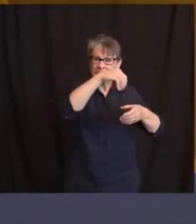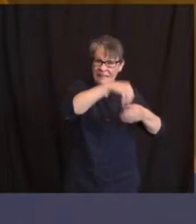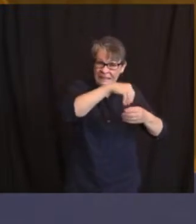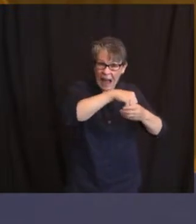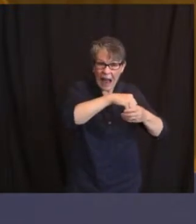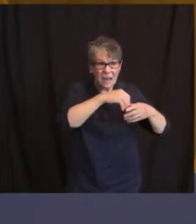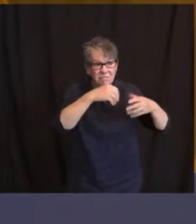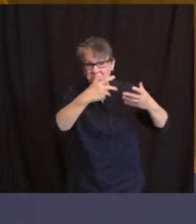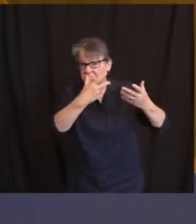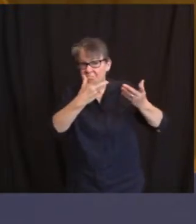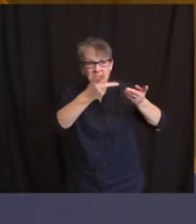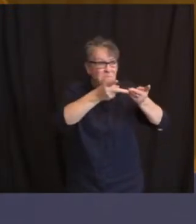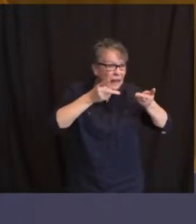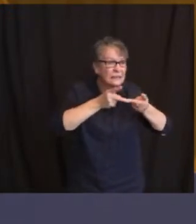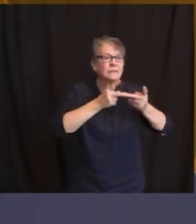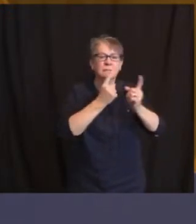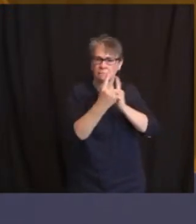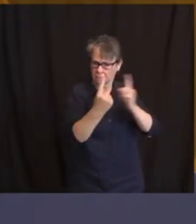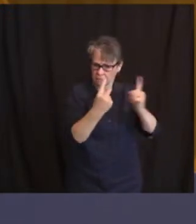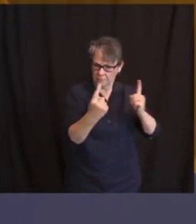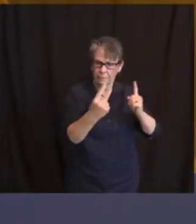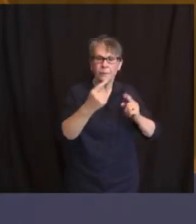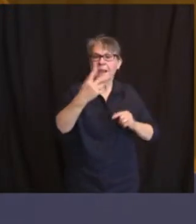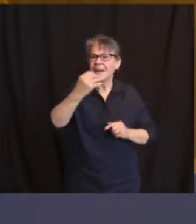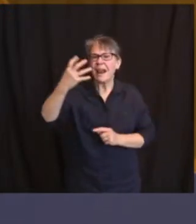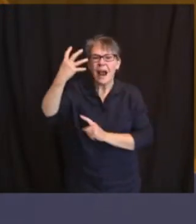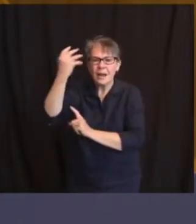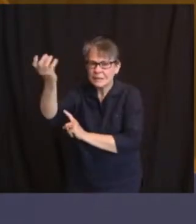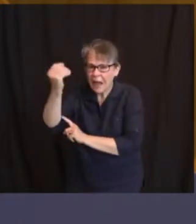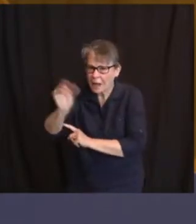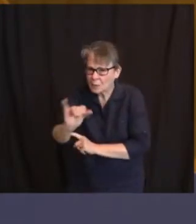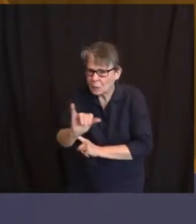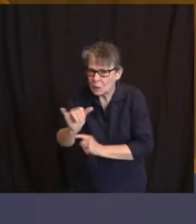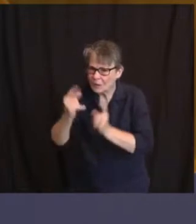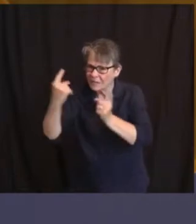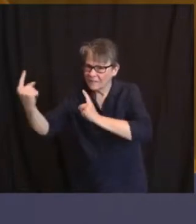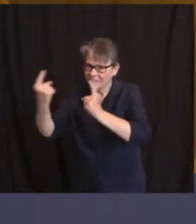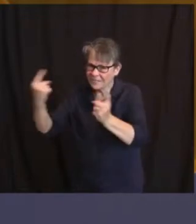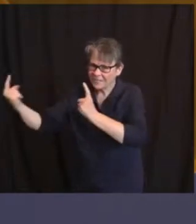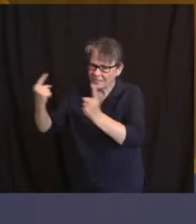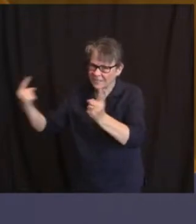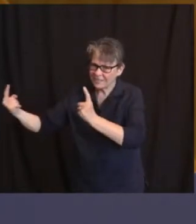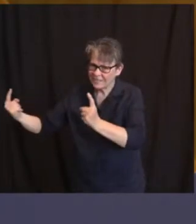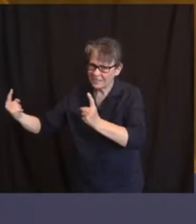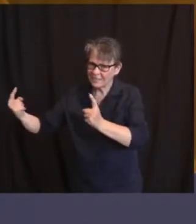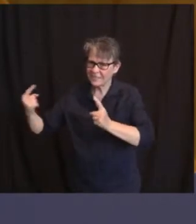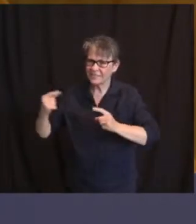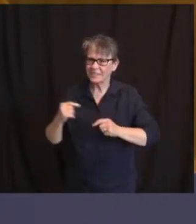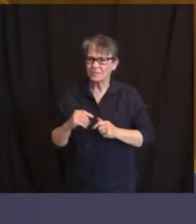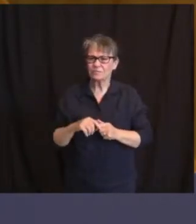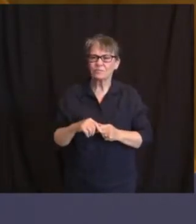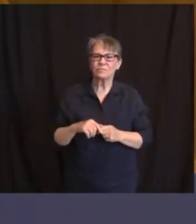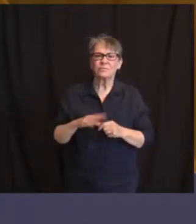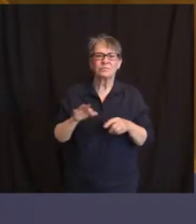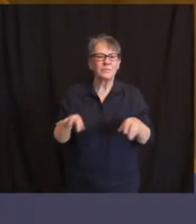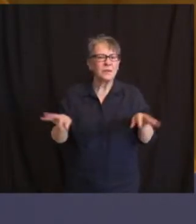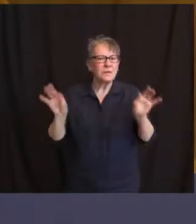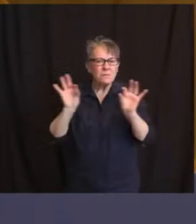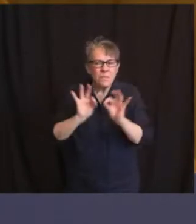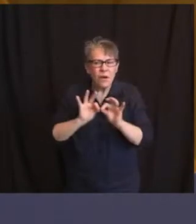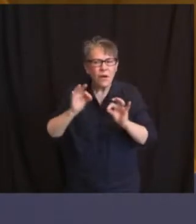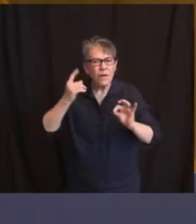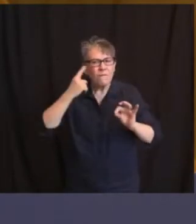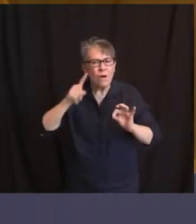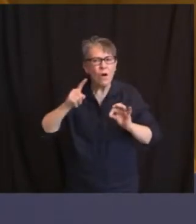important for people who are at higher risk, those with underlying conditions such as heart disease and diabetes and lung